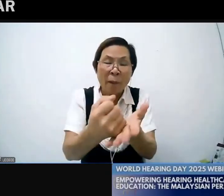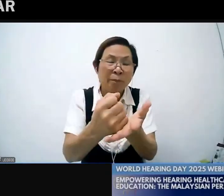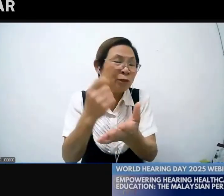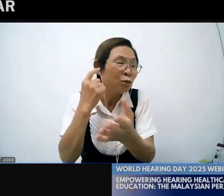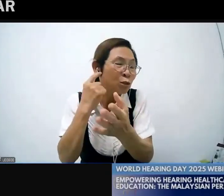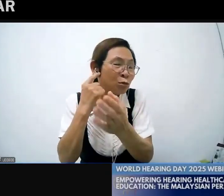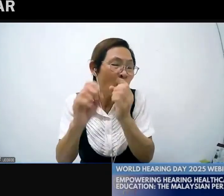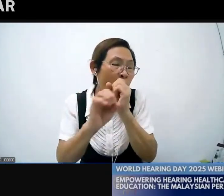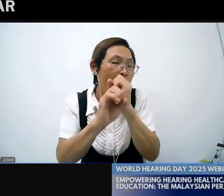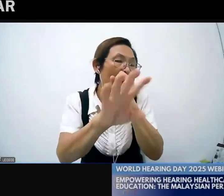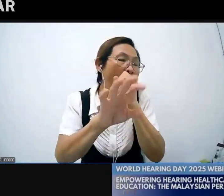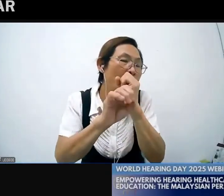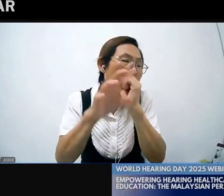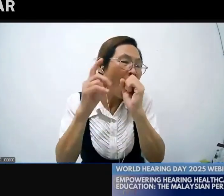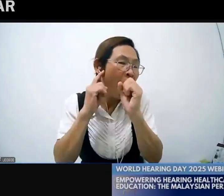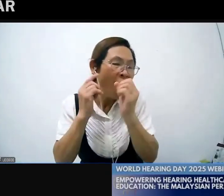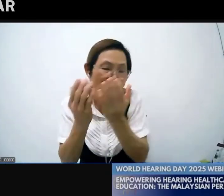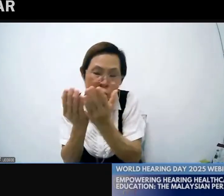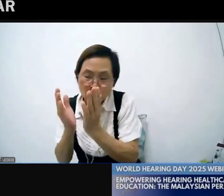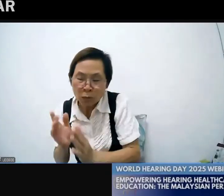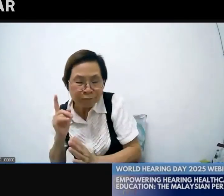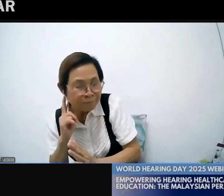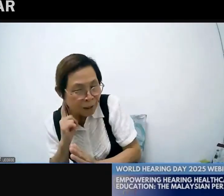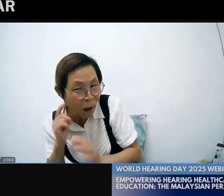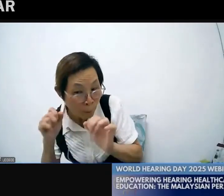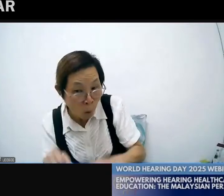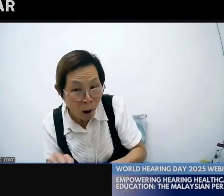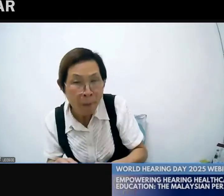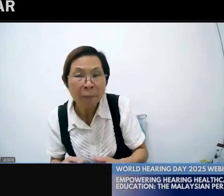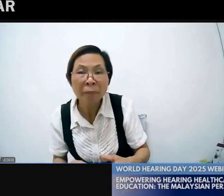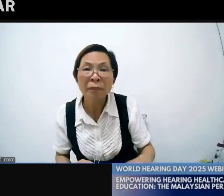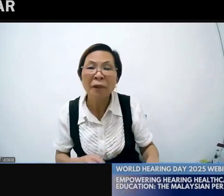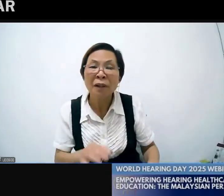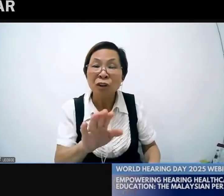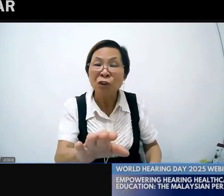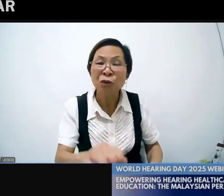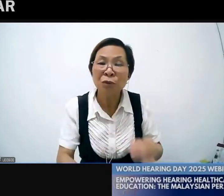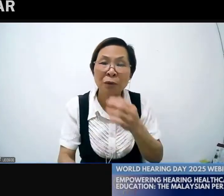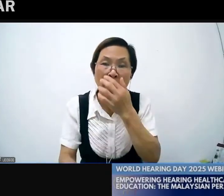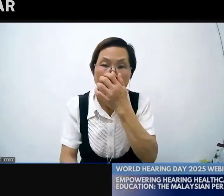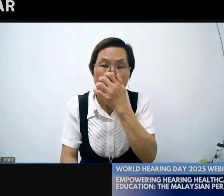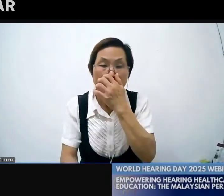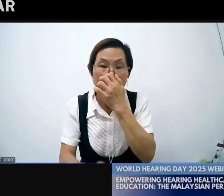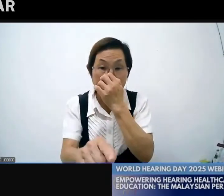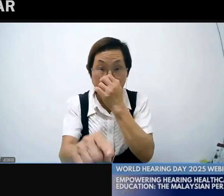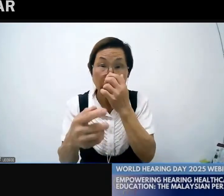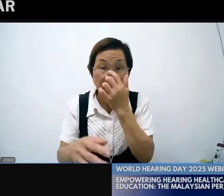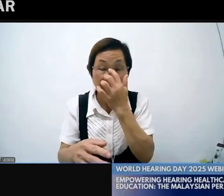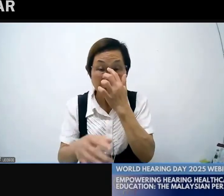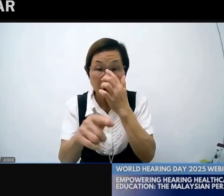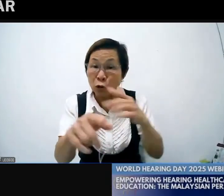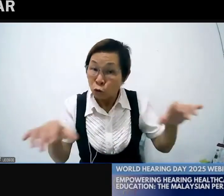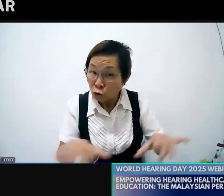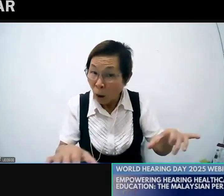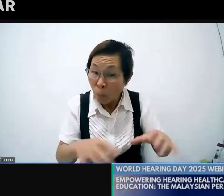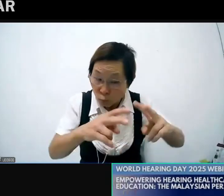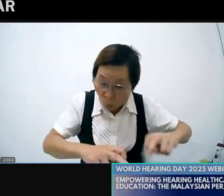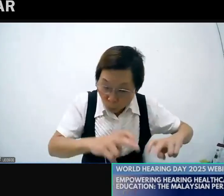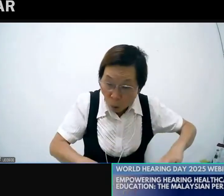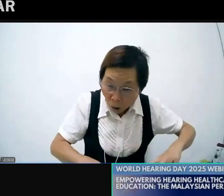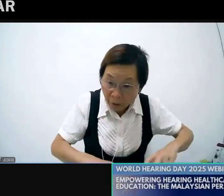impairments. In based on the maybe you also have done a few research in mainstream school, right? Yes.